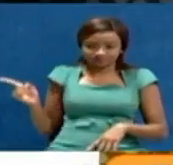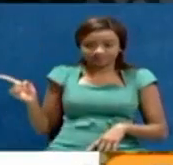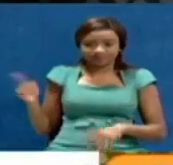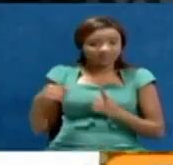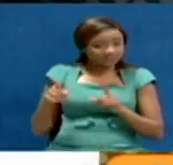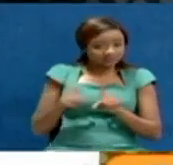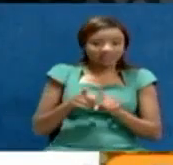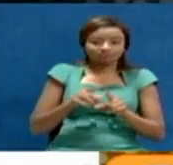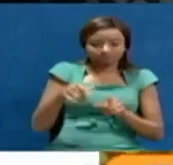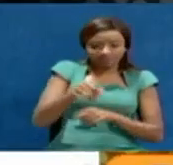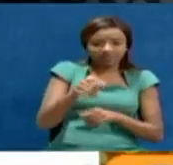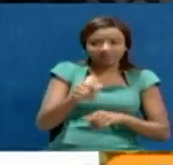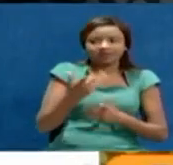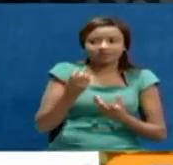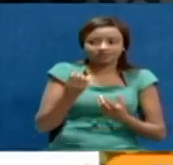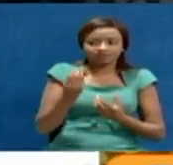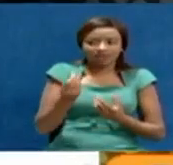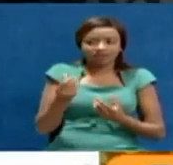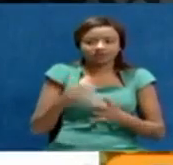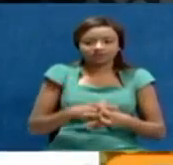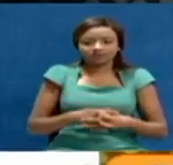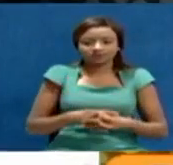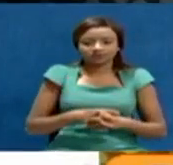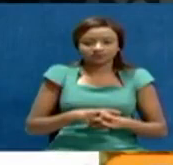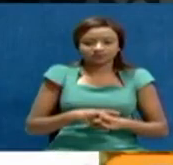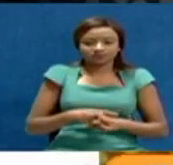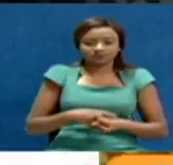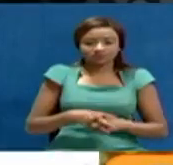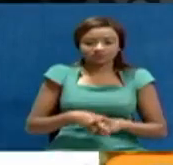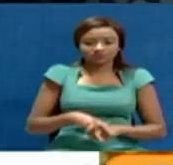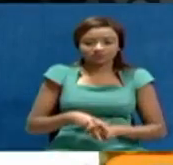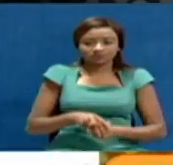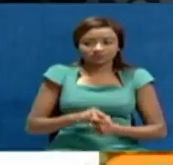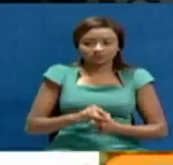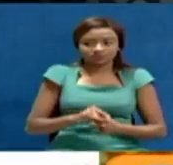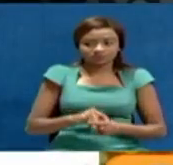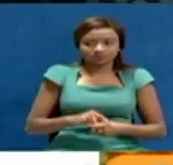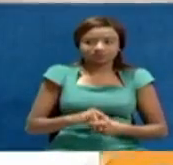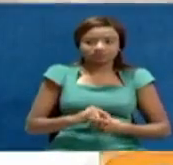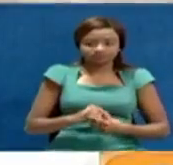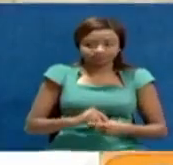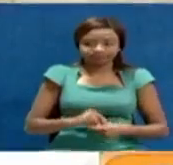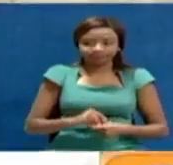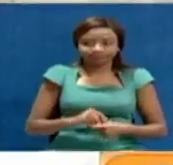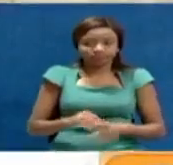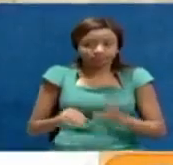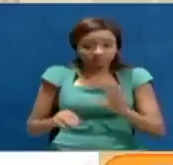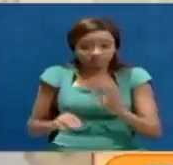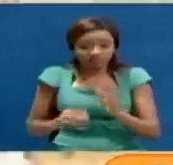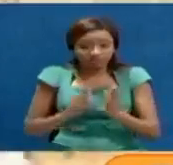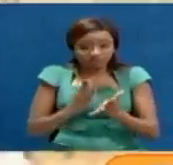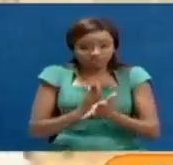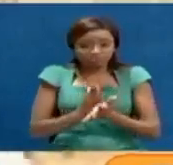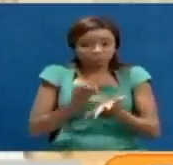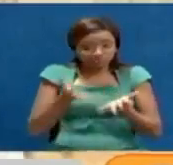Metro Refinery EPZ 25%, Hezrona, which is Pigeon Paper and Book Company 5%. We have fresh impetus to